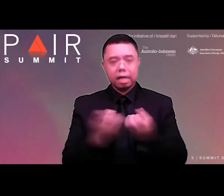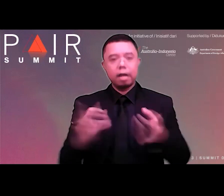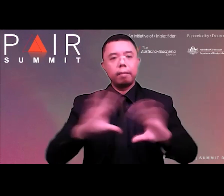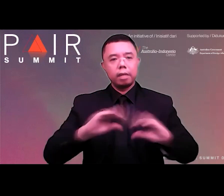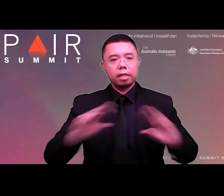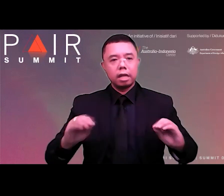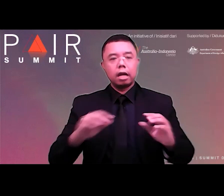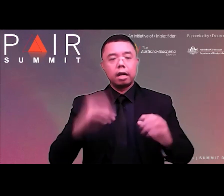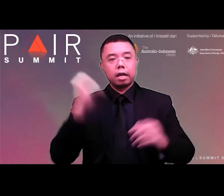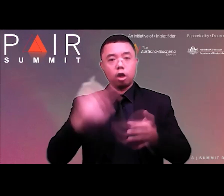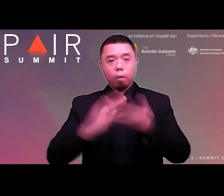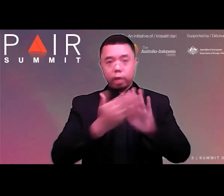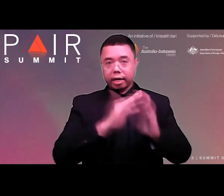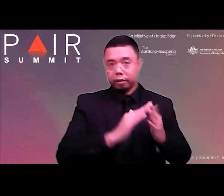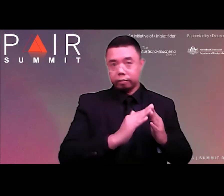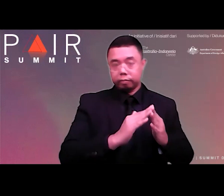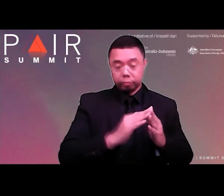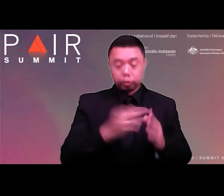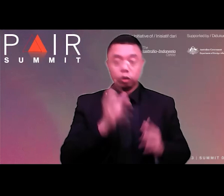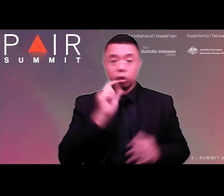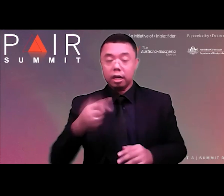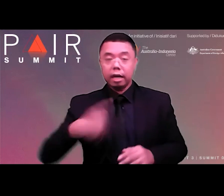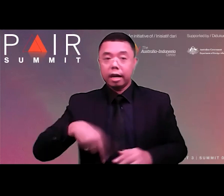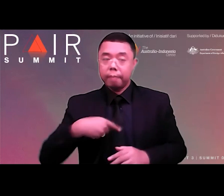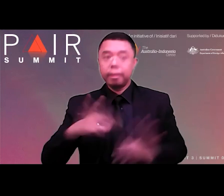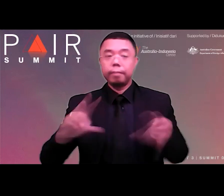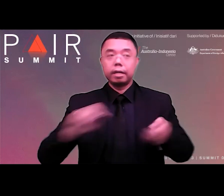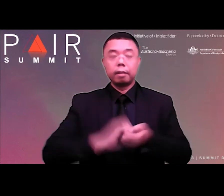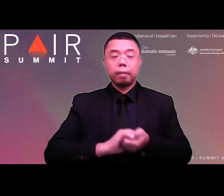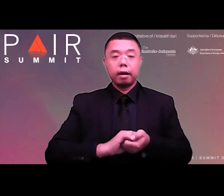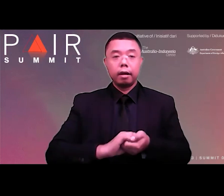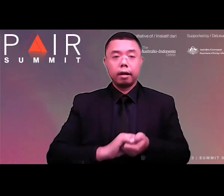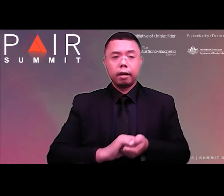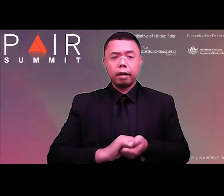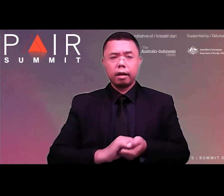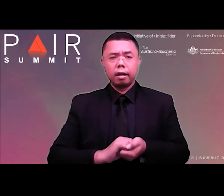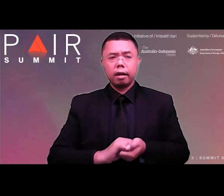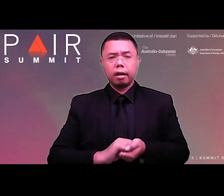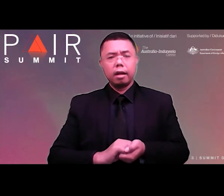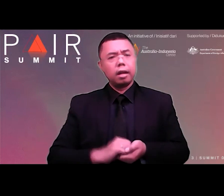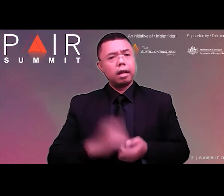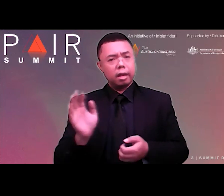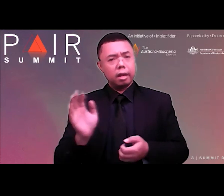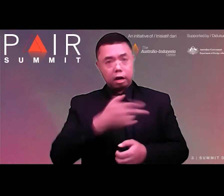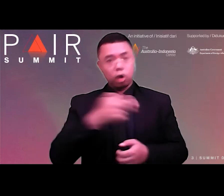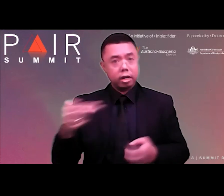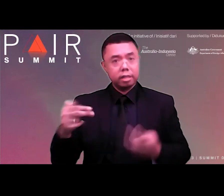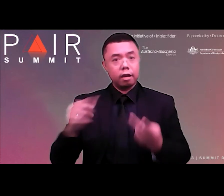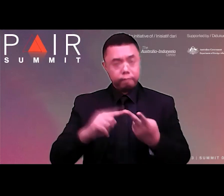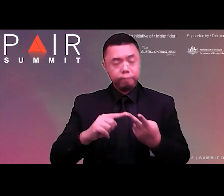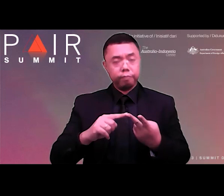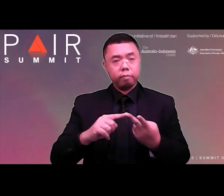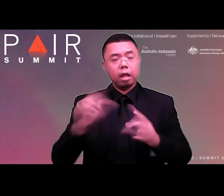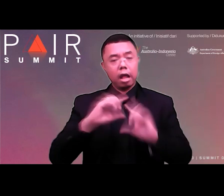That's why we are working with Indonesian, Australian and international NGOs, UN agencies, community organisations and